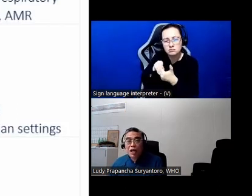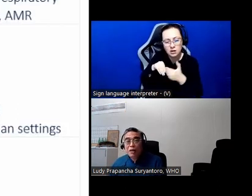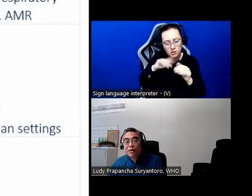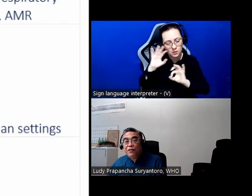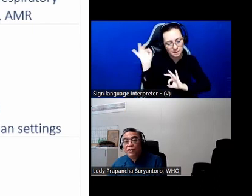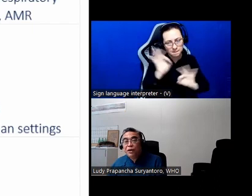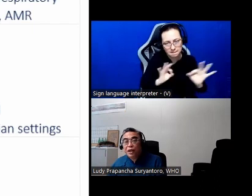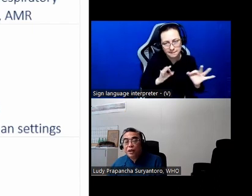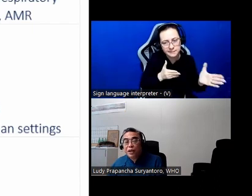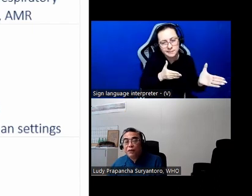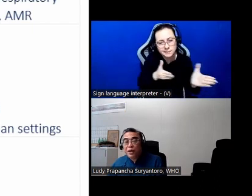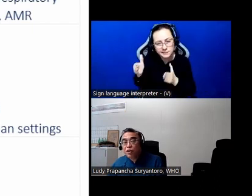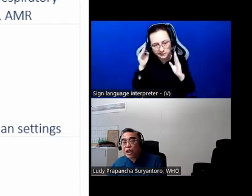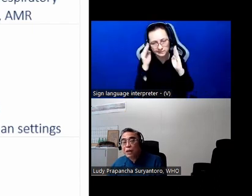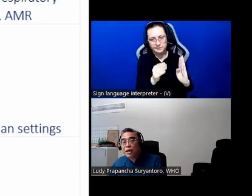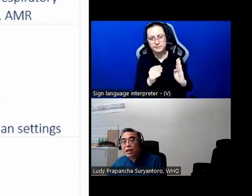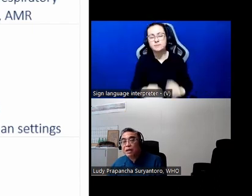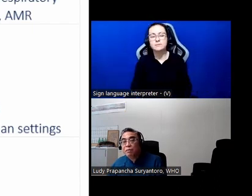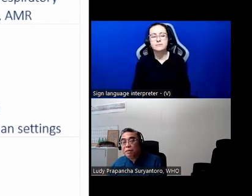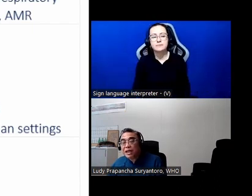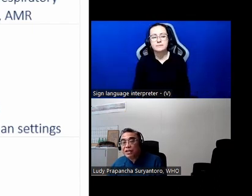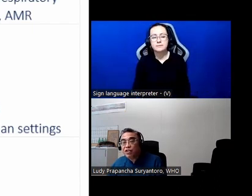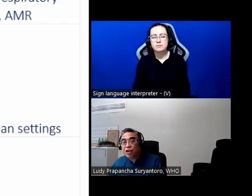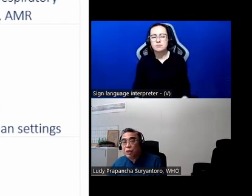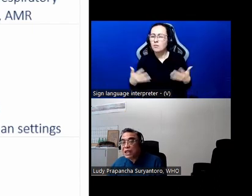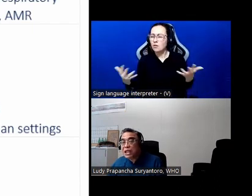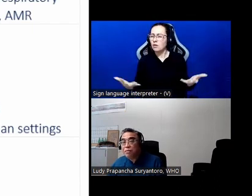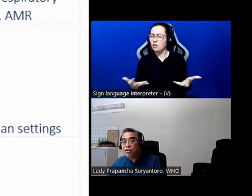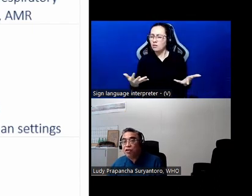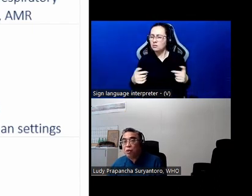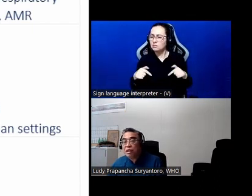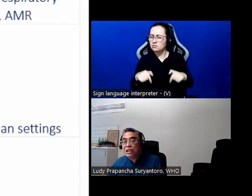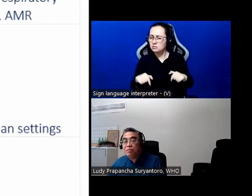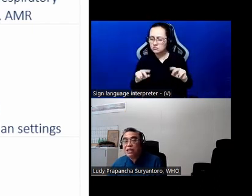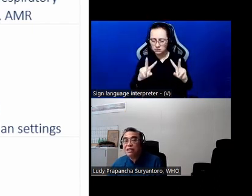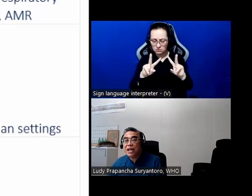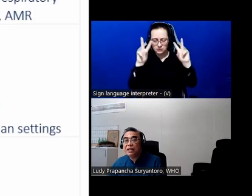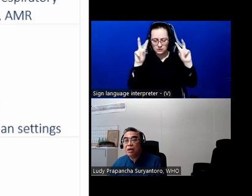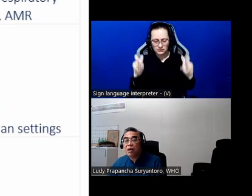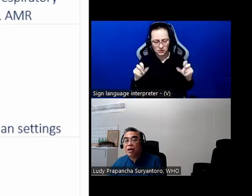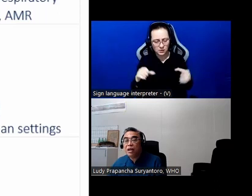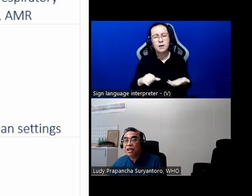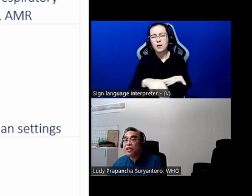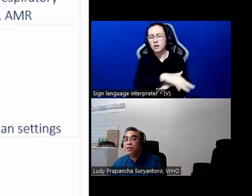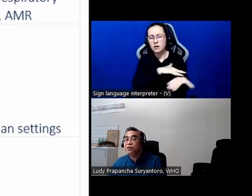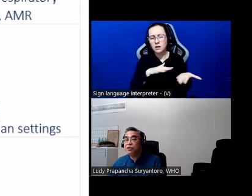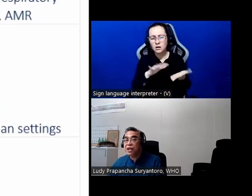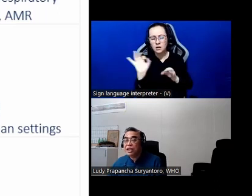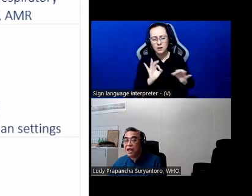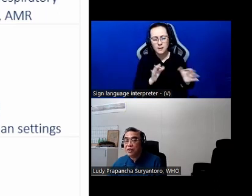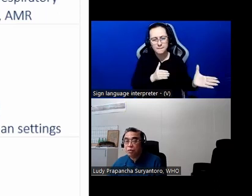So if we are talking about urban preparedness, within WHO, it means that there are a